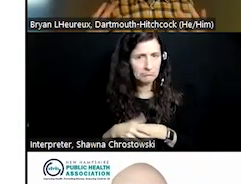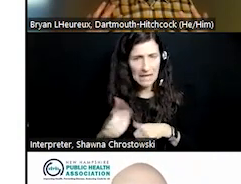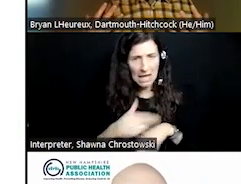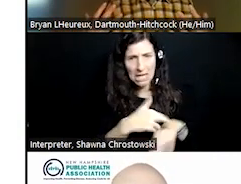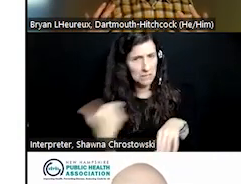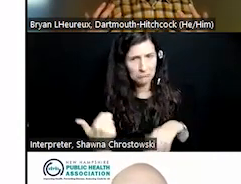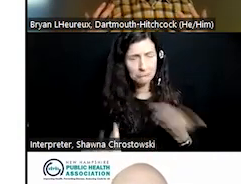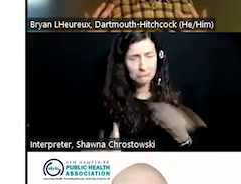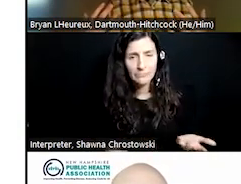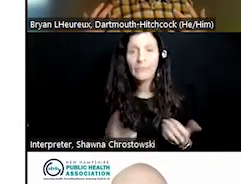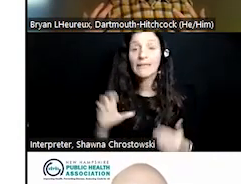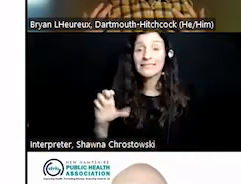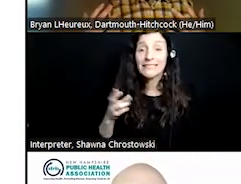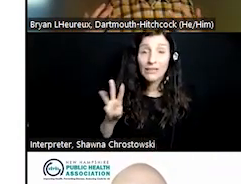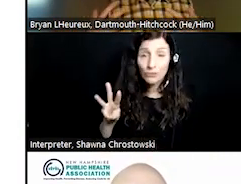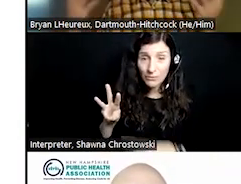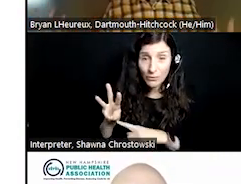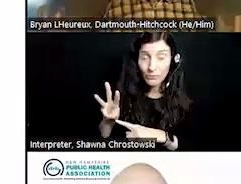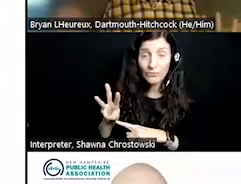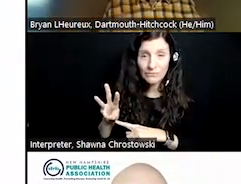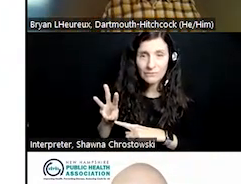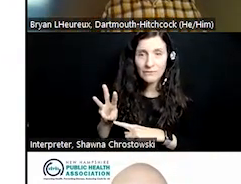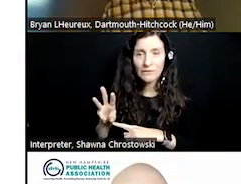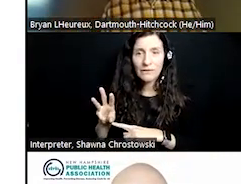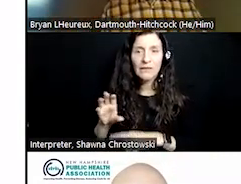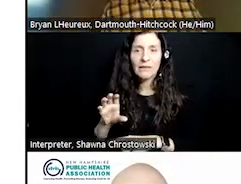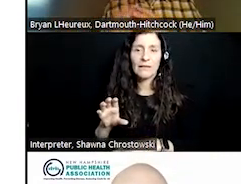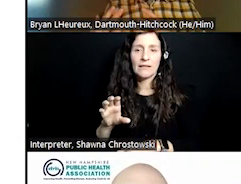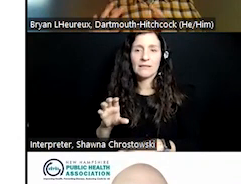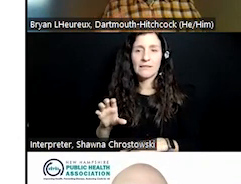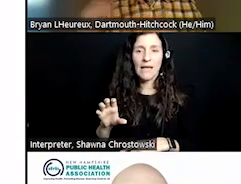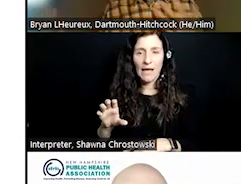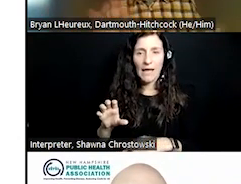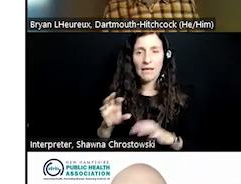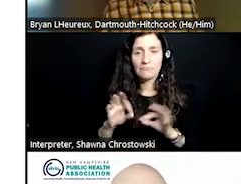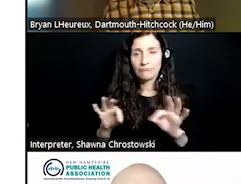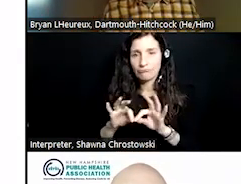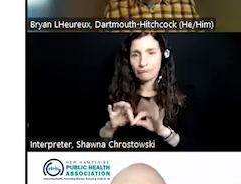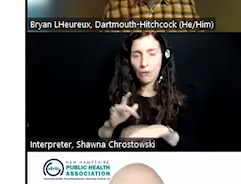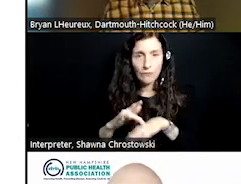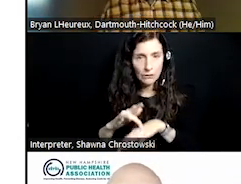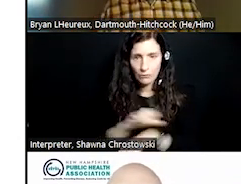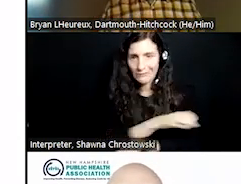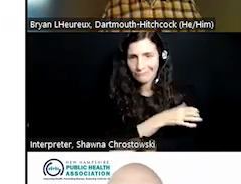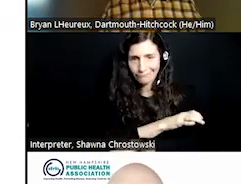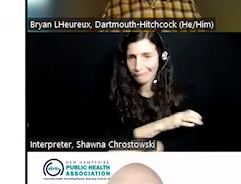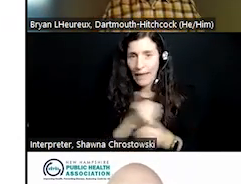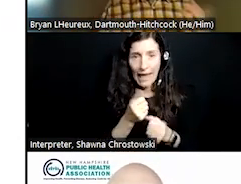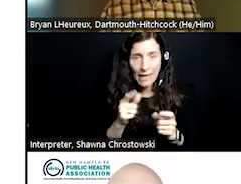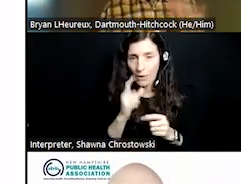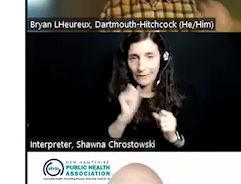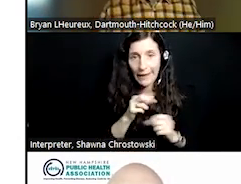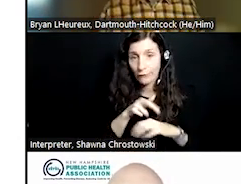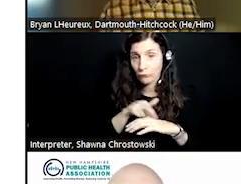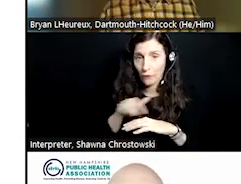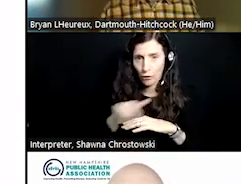the CHW is a clinic resource, and that's important because everybody can play a part in